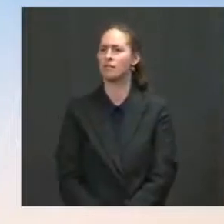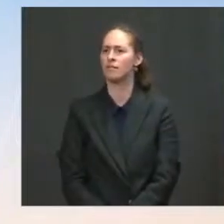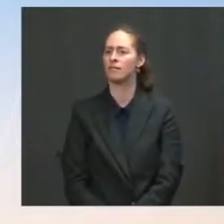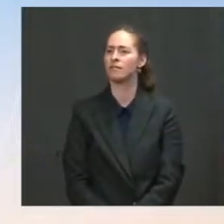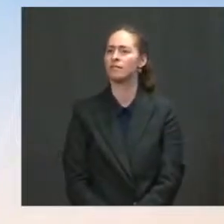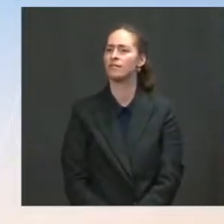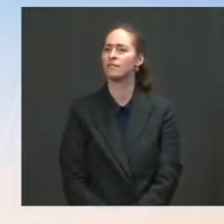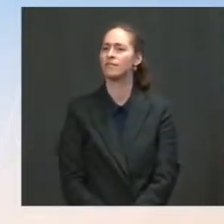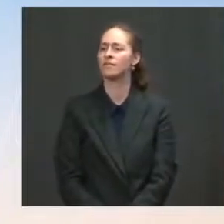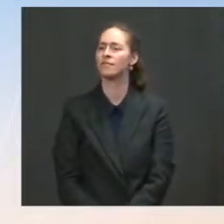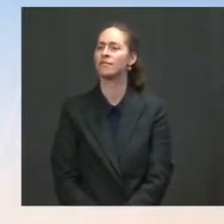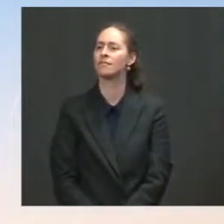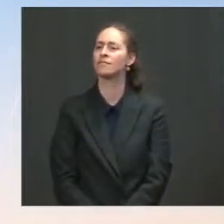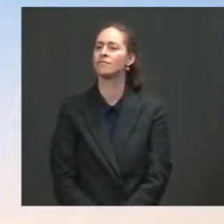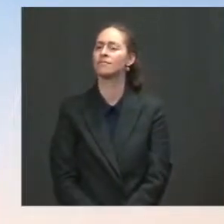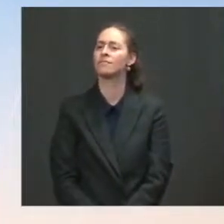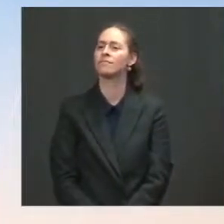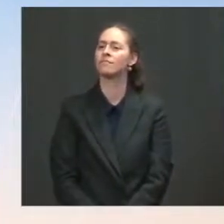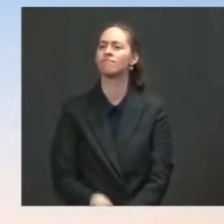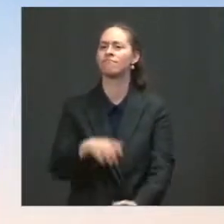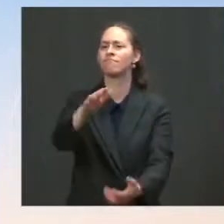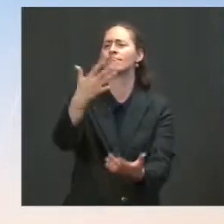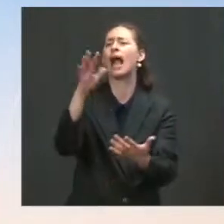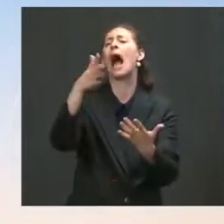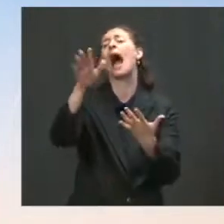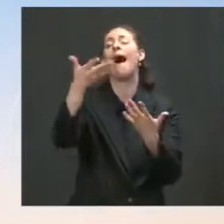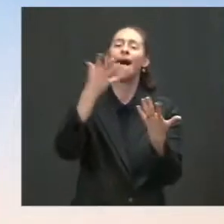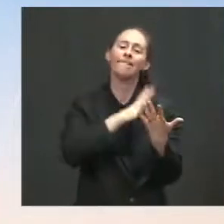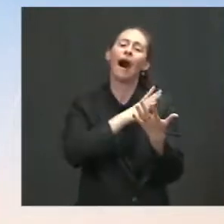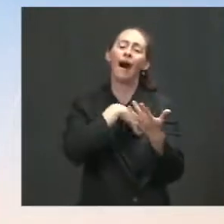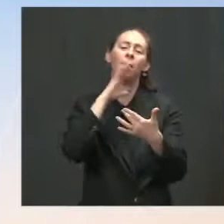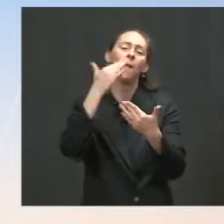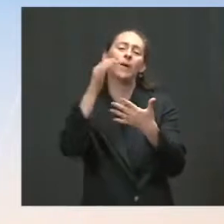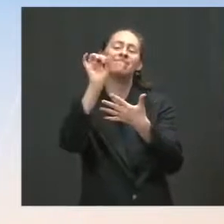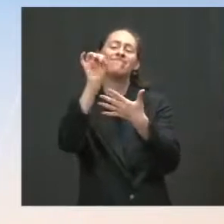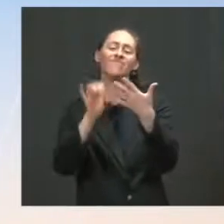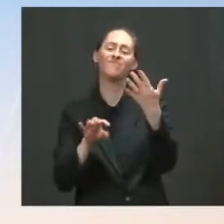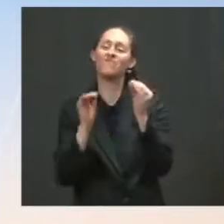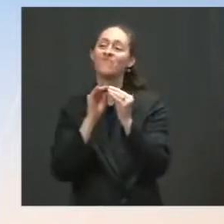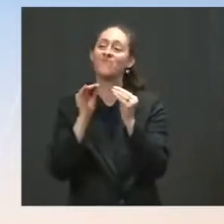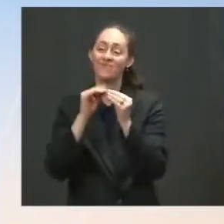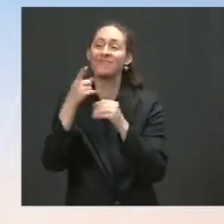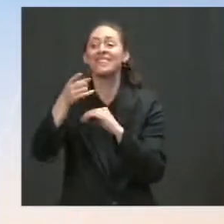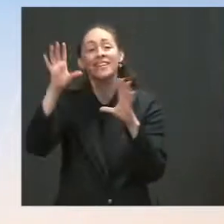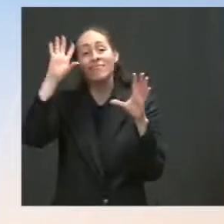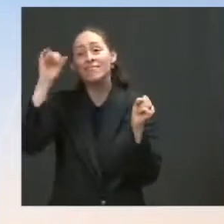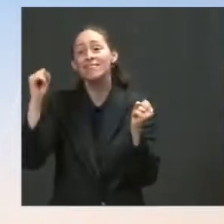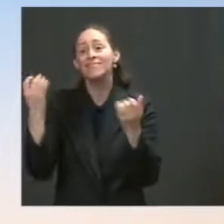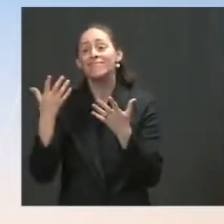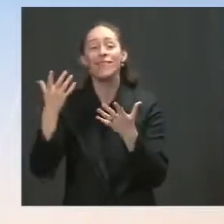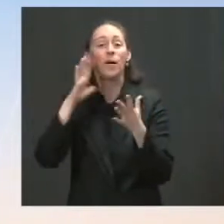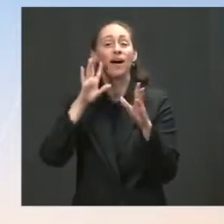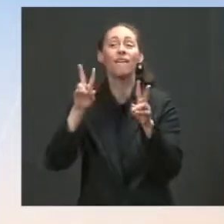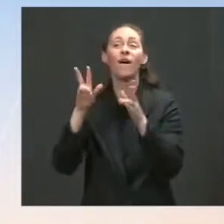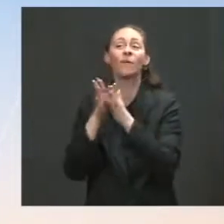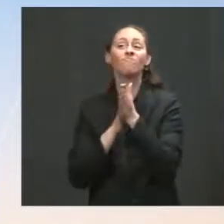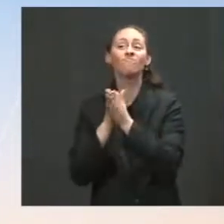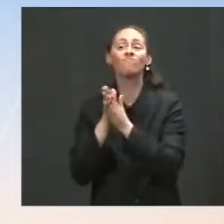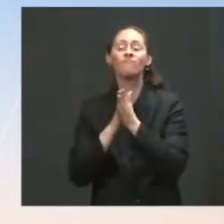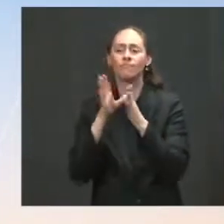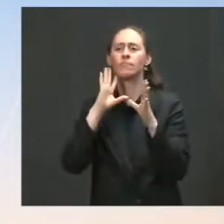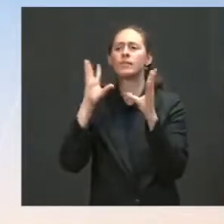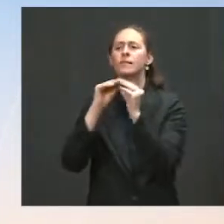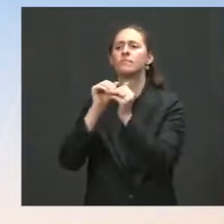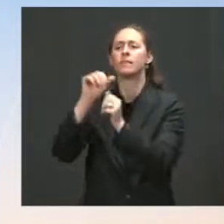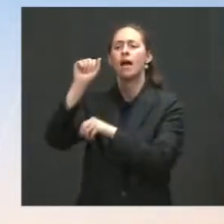for you, but I will tell you that the president looks forward to meeting with leaders of the AAPI community tomorrow. They will discuss a range